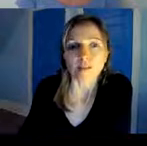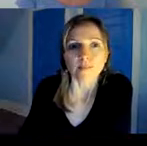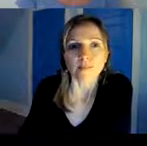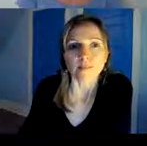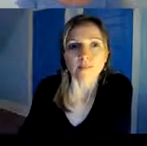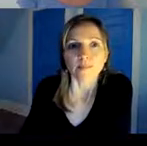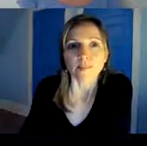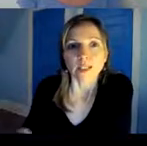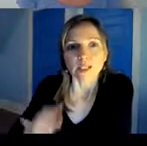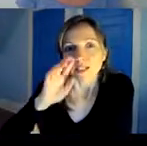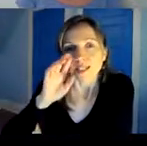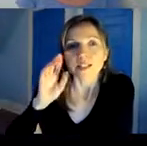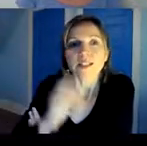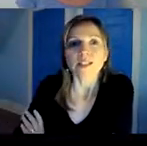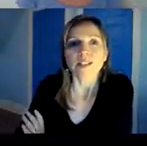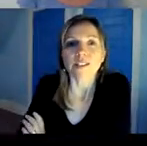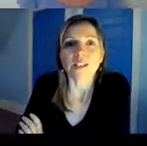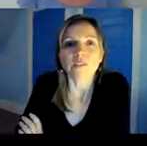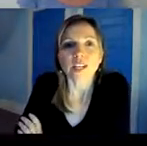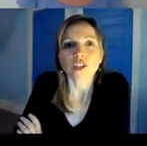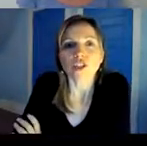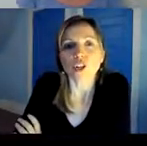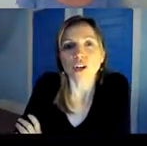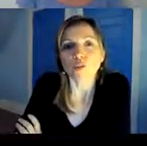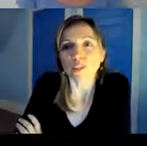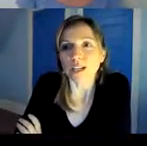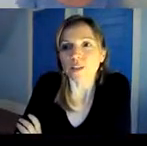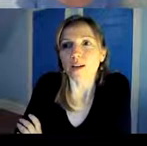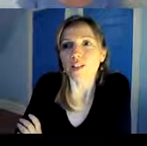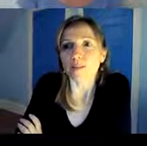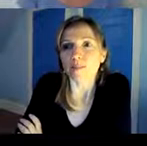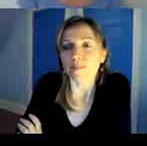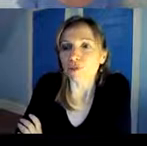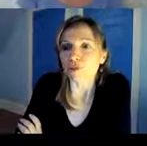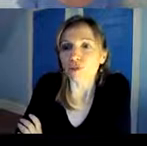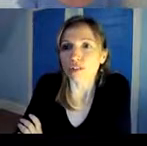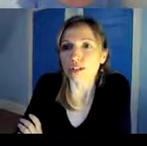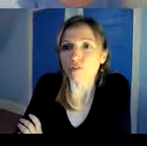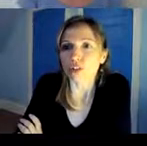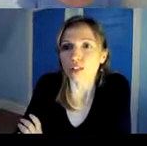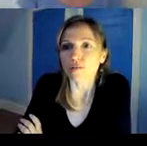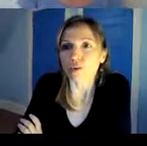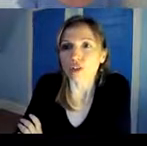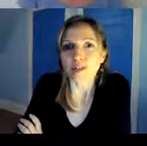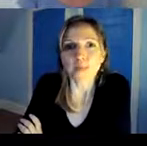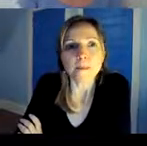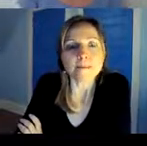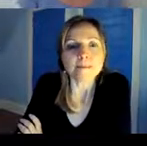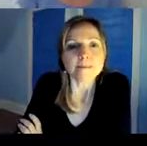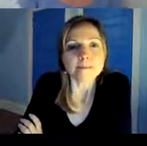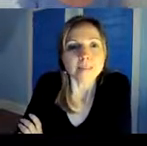natives. This seasonal identification chart was put together by some master students at U of G